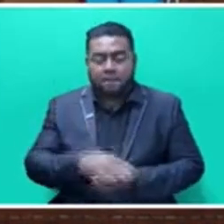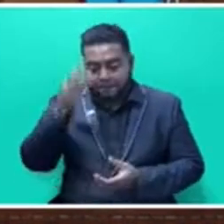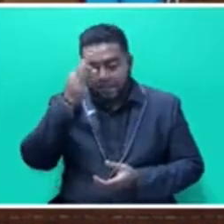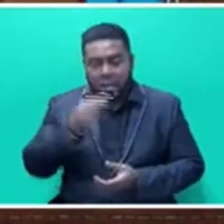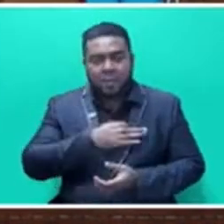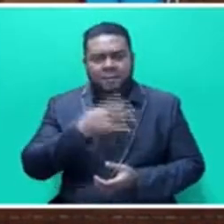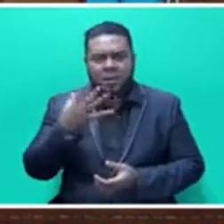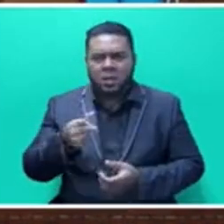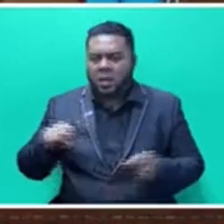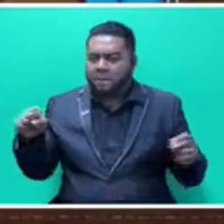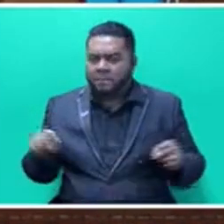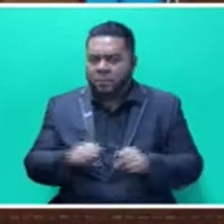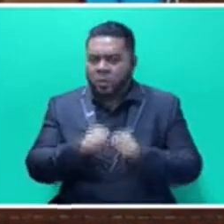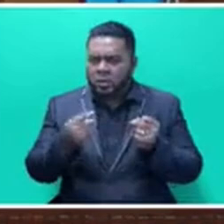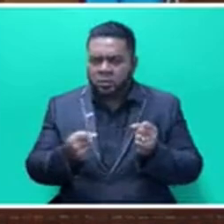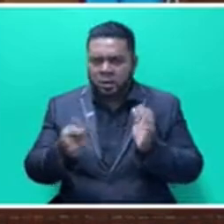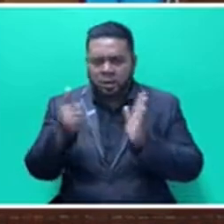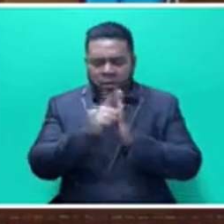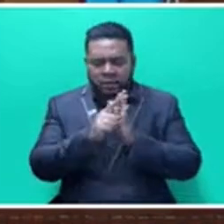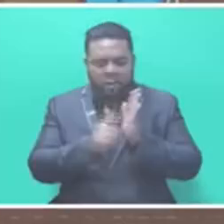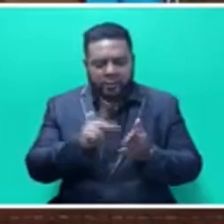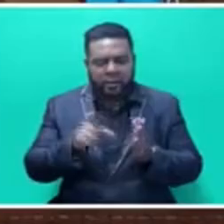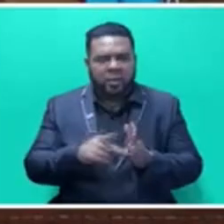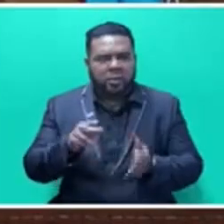that there has been a breach of privilege.